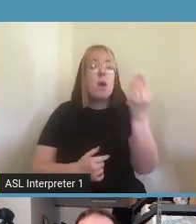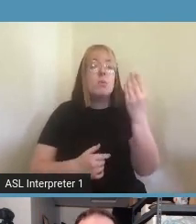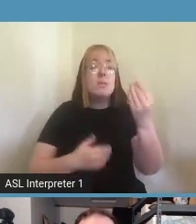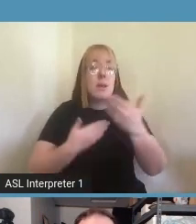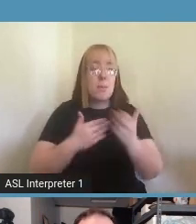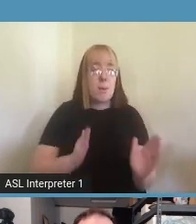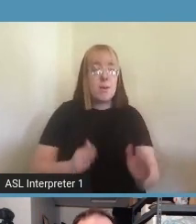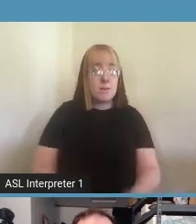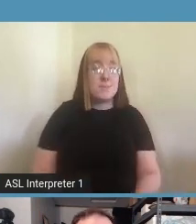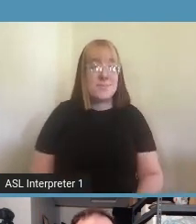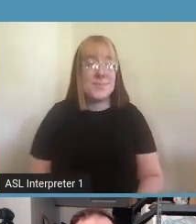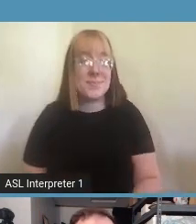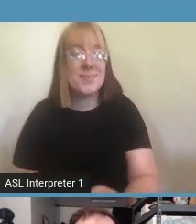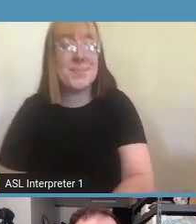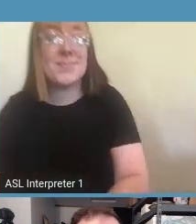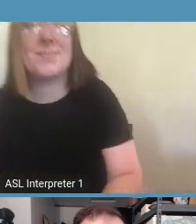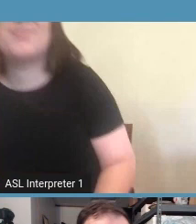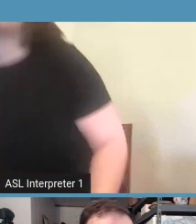box.